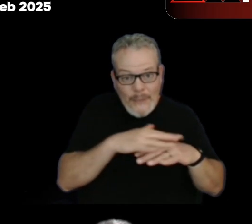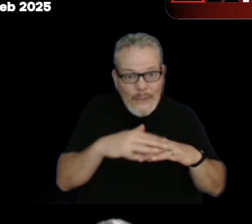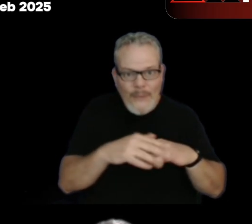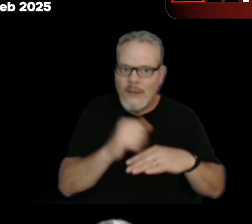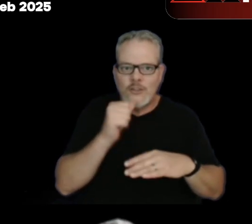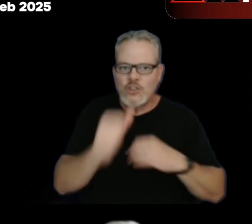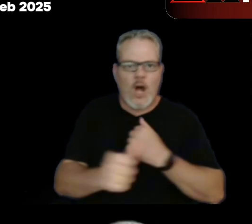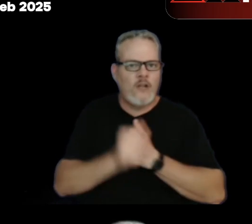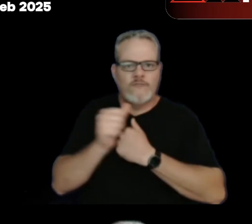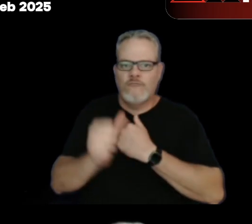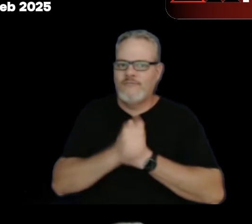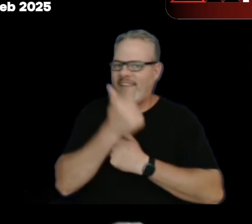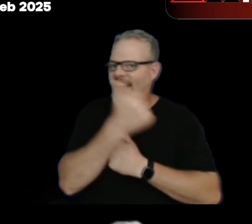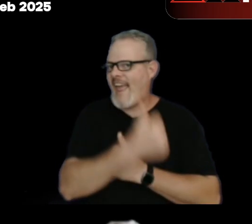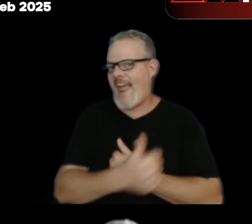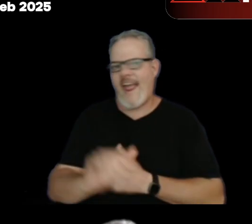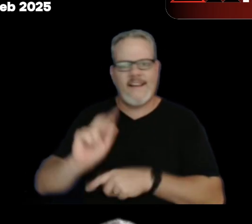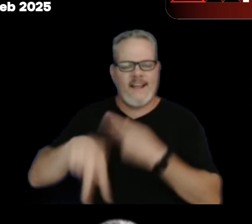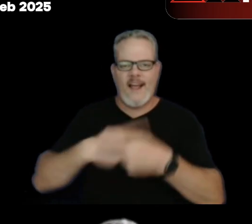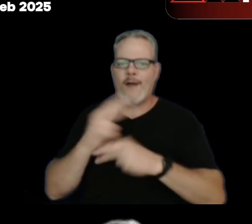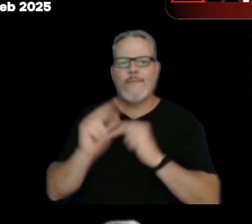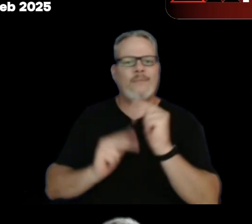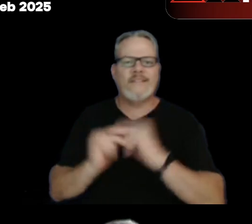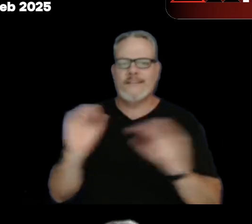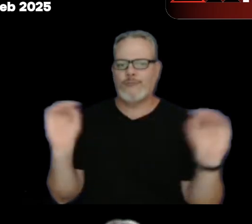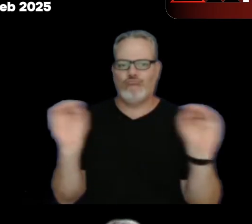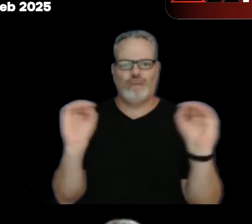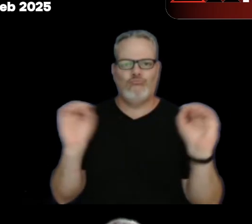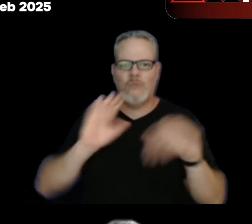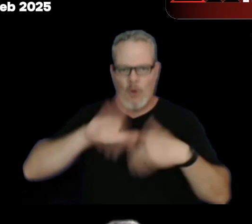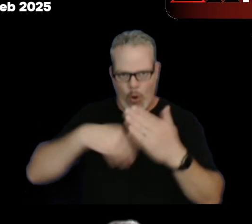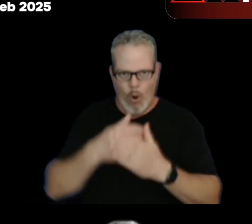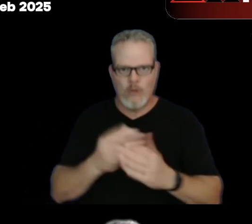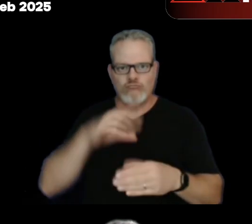infrastructure since it sits within this depression at the summit.